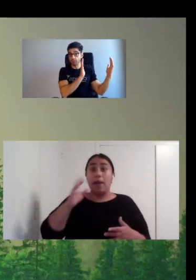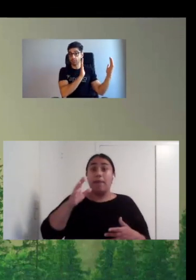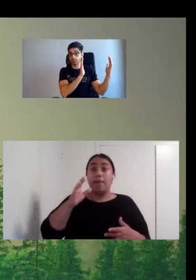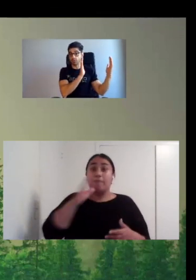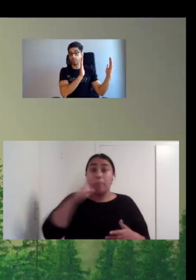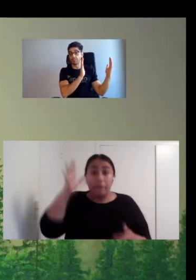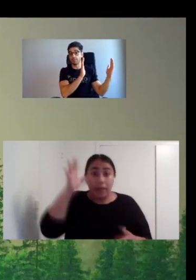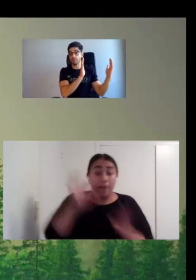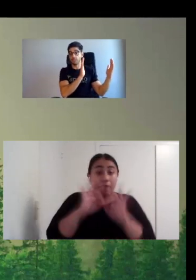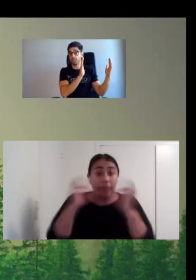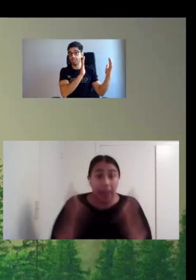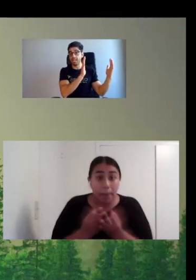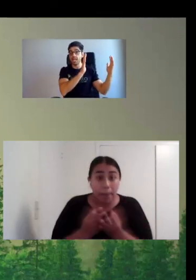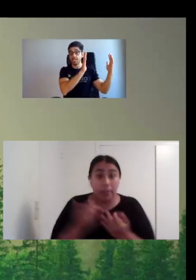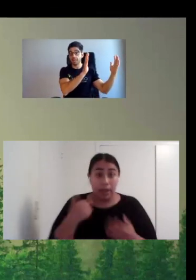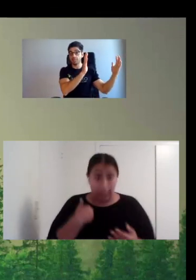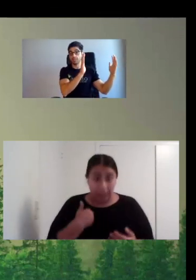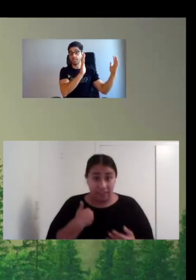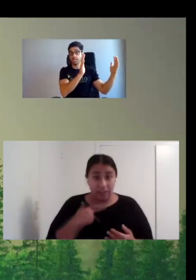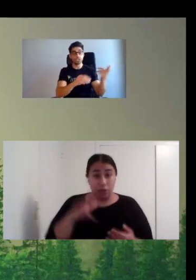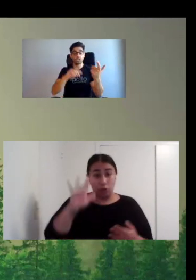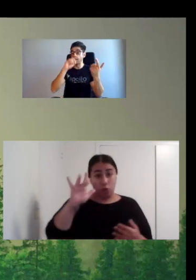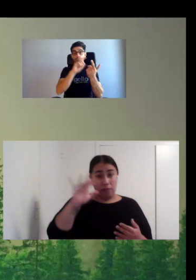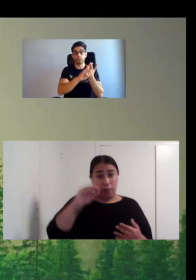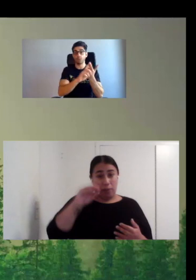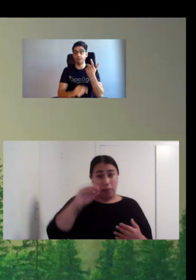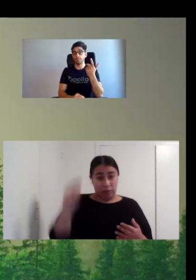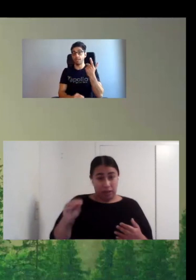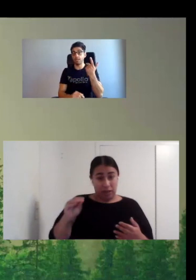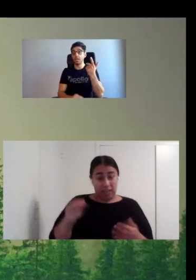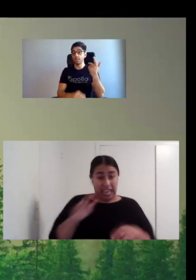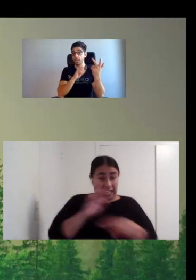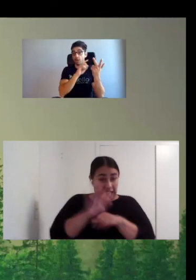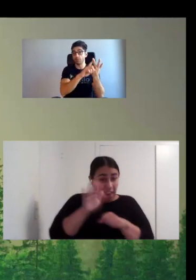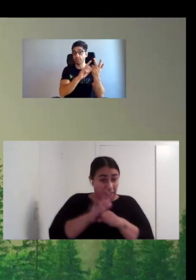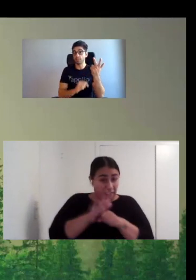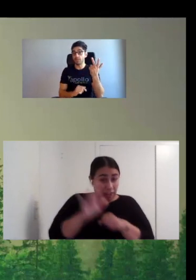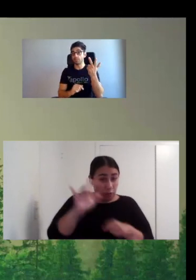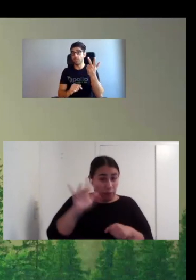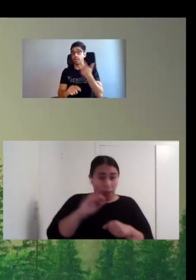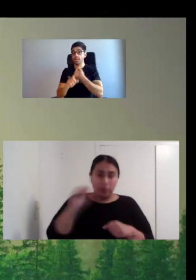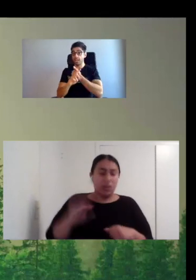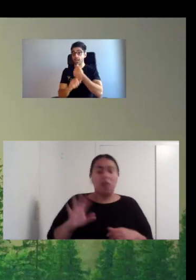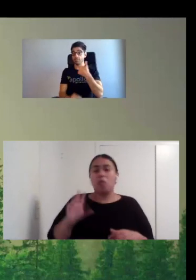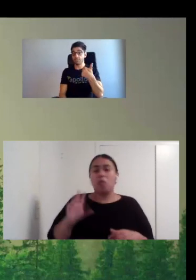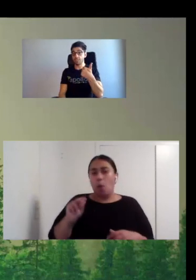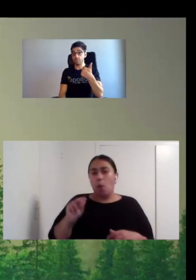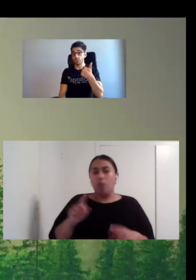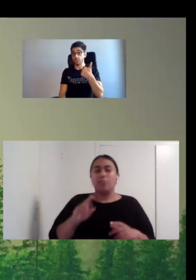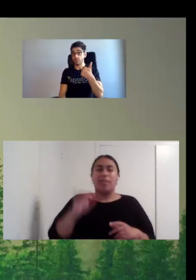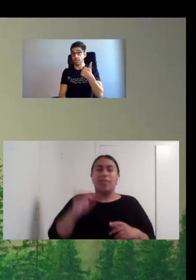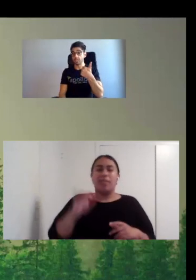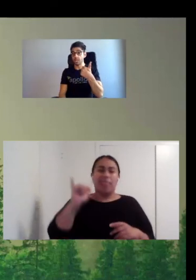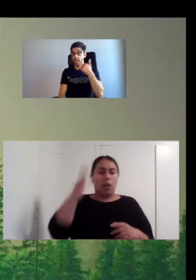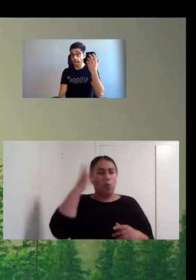all options for the treatment of symptomatology. And again, cannabis-based medications can help with neuropathic pain. They can help with musculoskeletal pain. They can help with the sleep